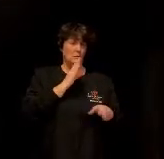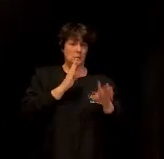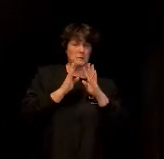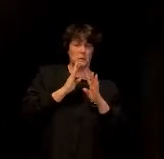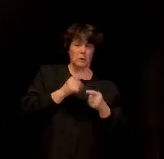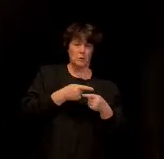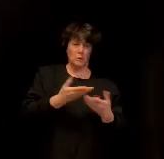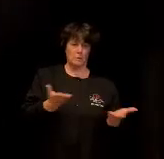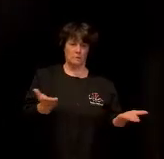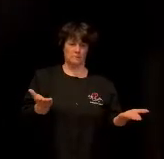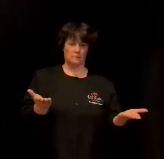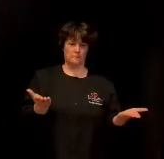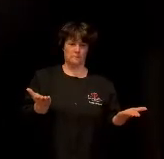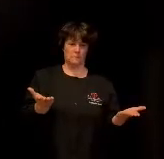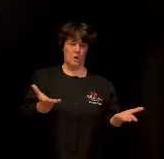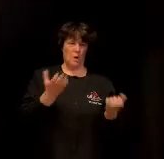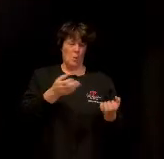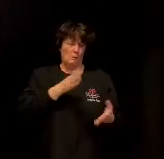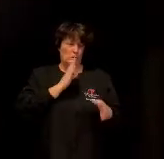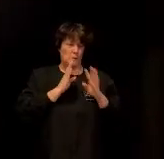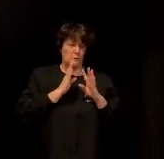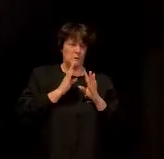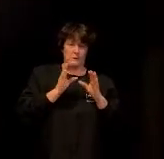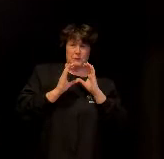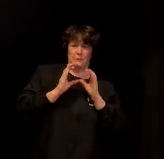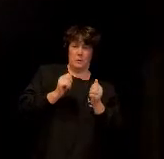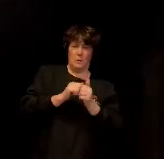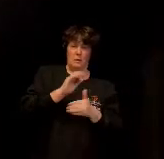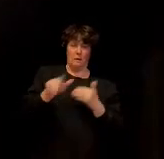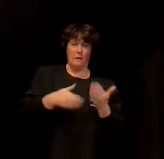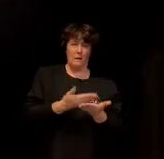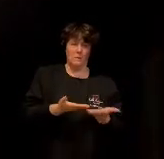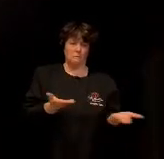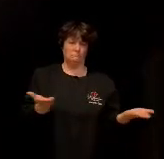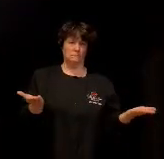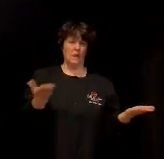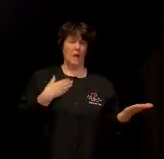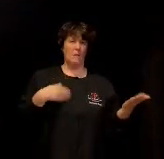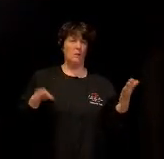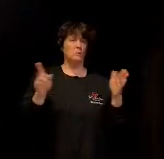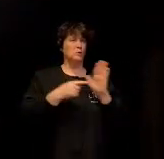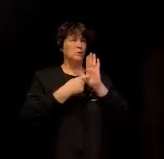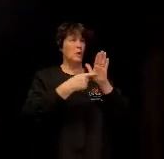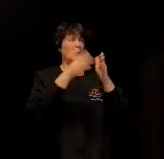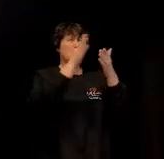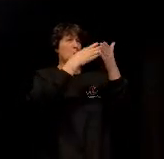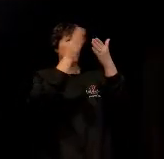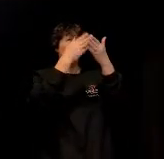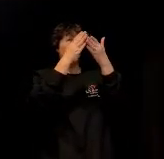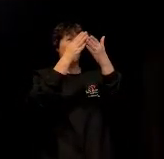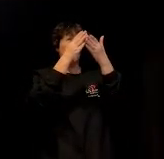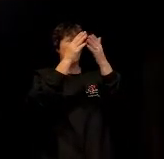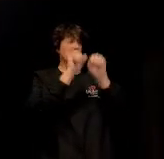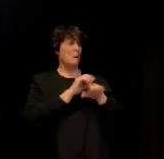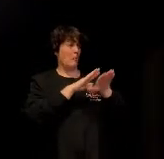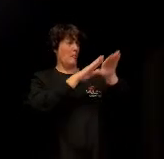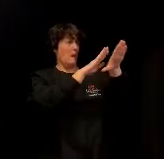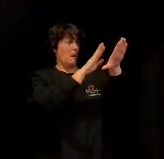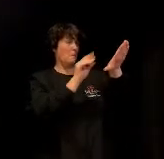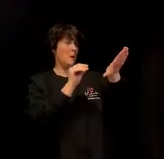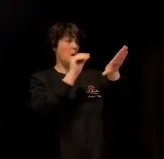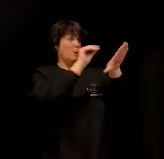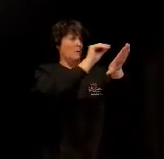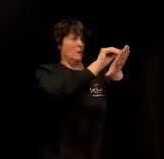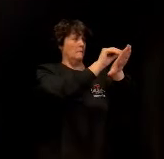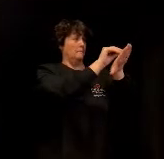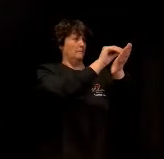He so wants to talk to us. He said, I'm going to paint the sky. I'm going to put that mountain there, right?